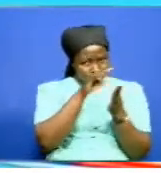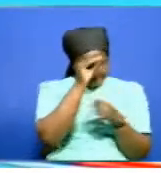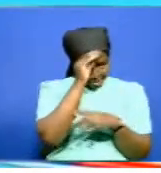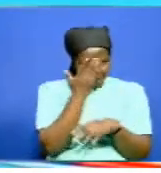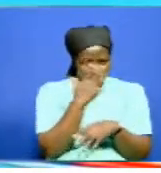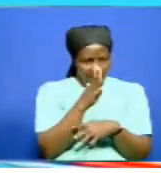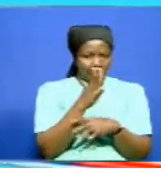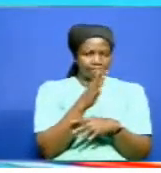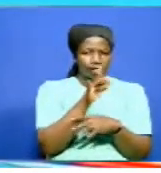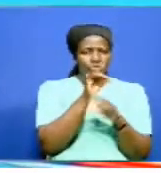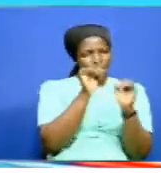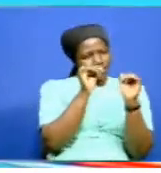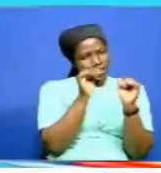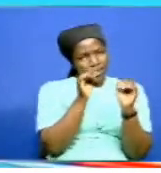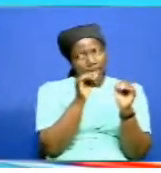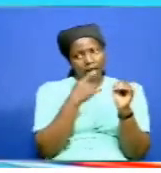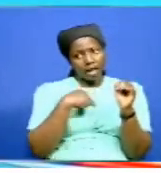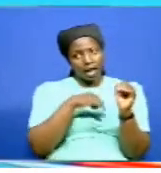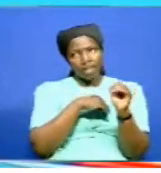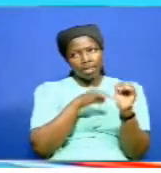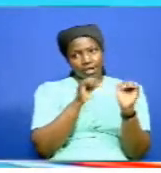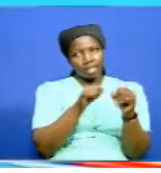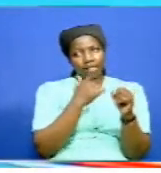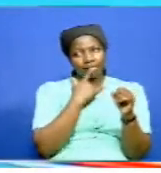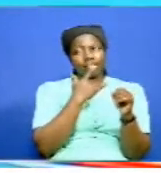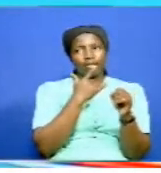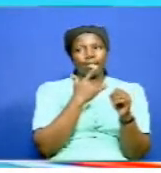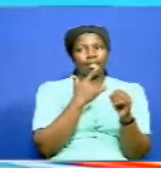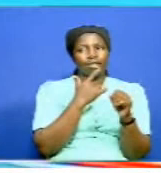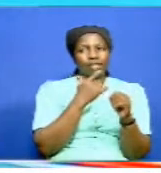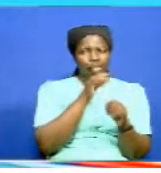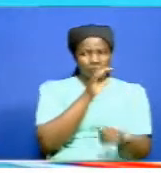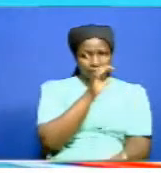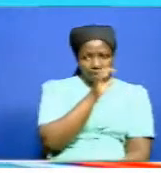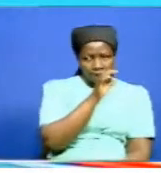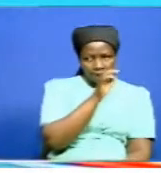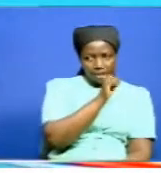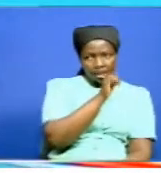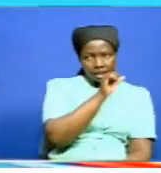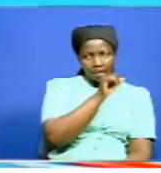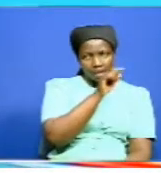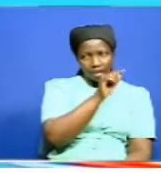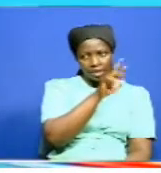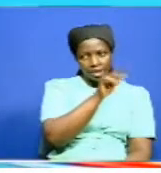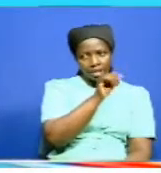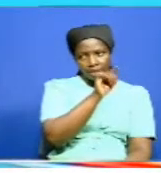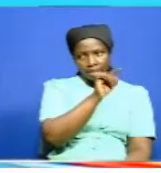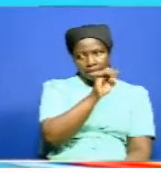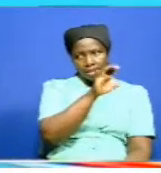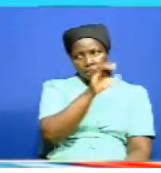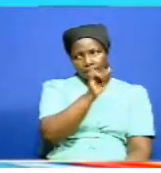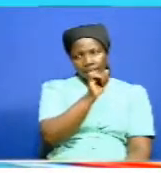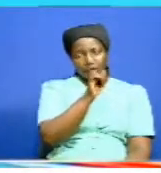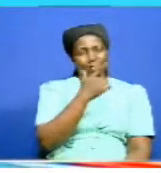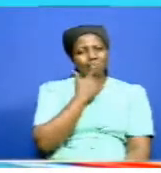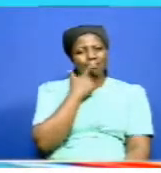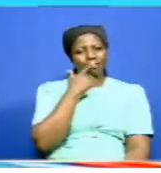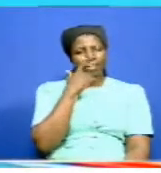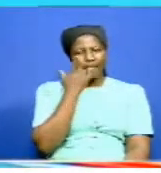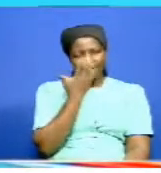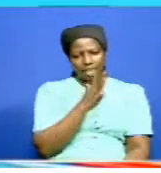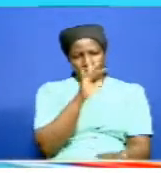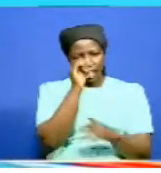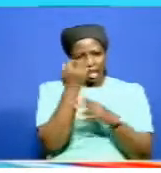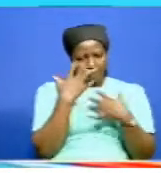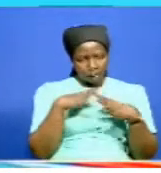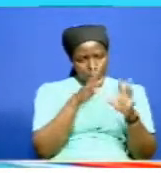the AstraZeneca Kenyans did participate even in the trials and perhaps some of the research that went into making of that